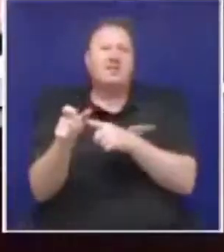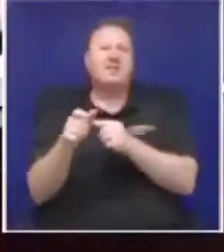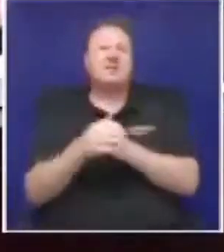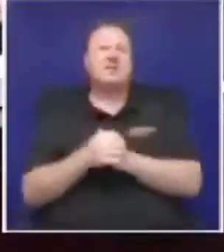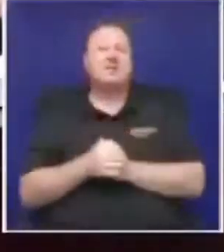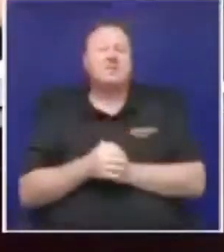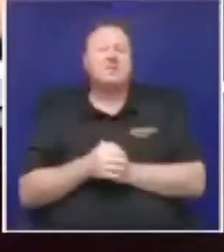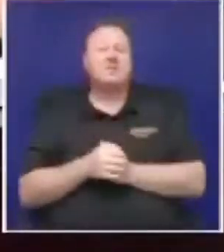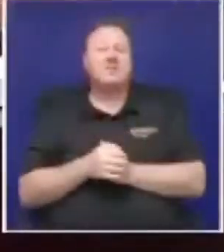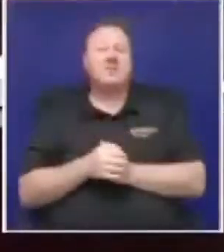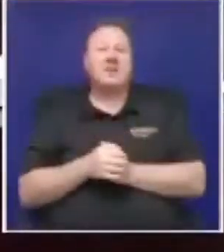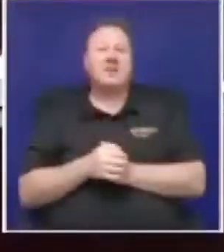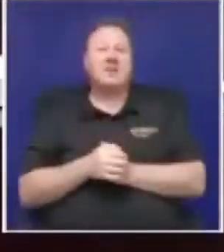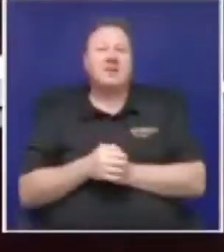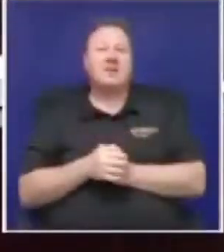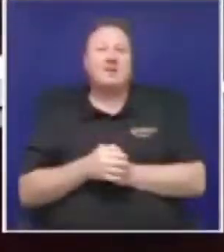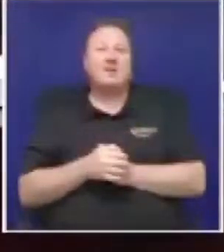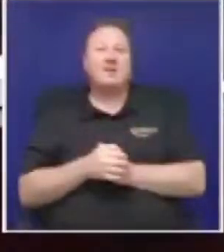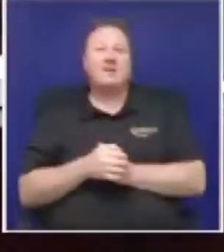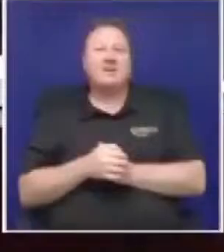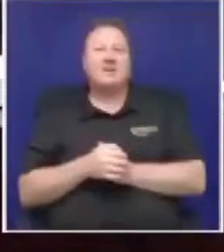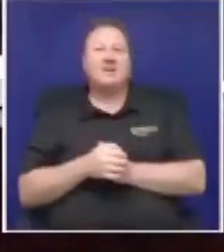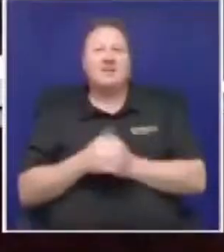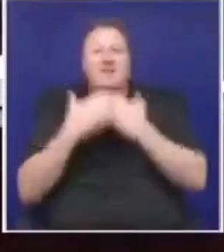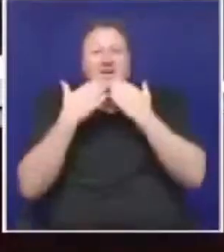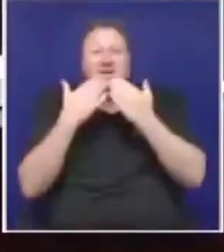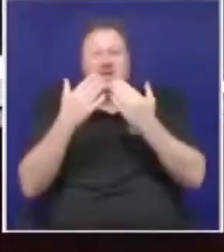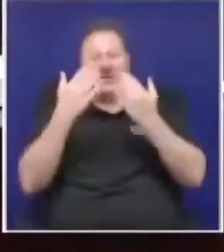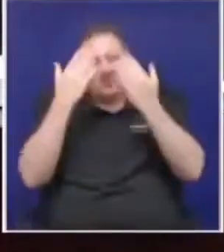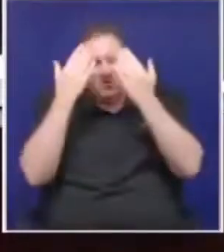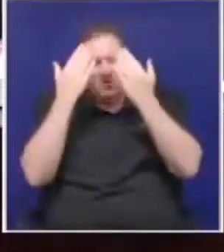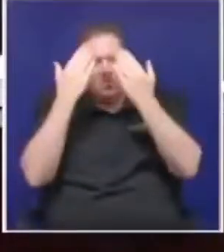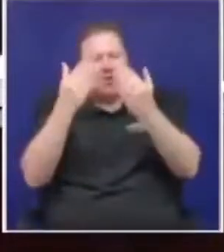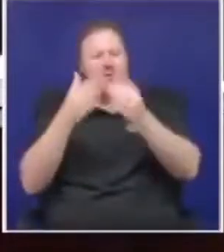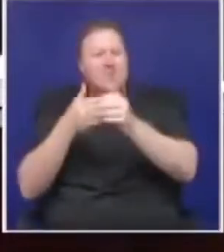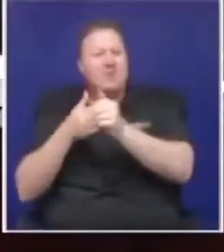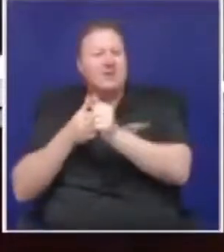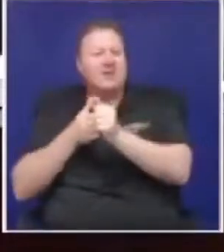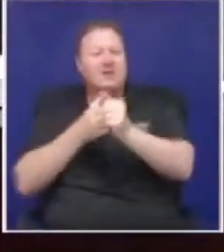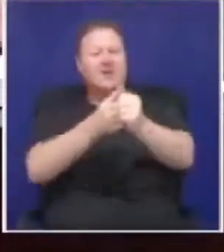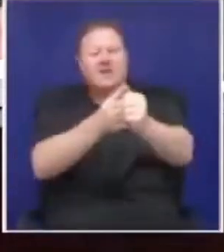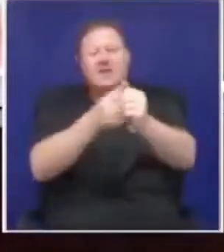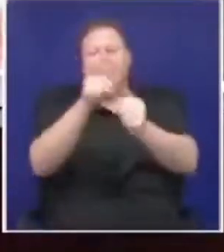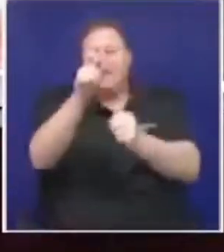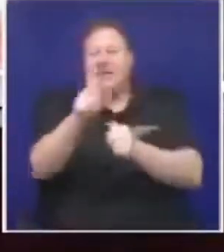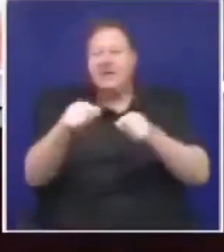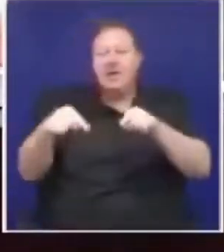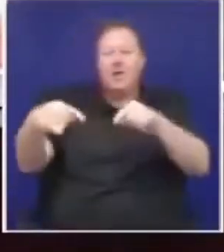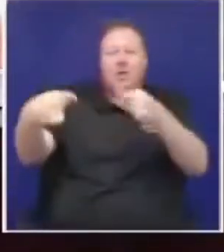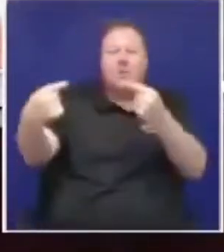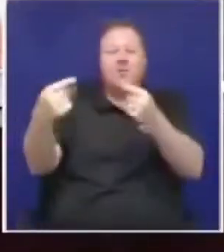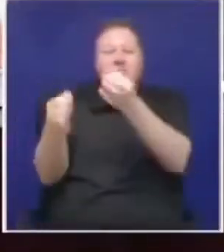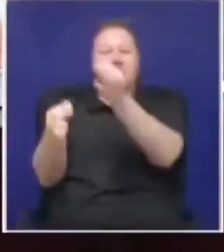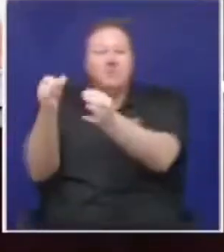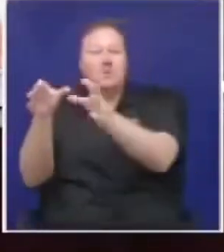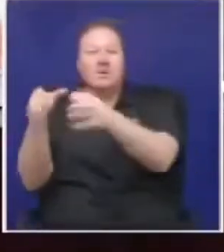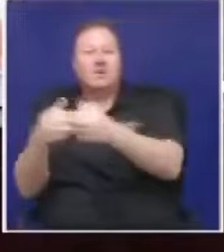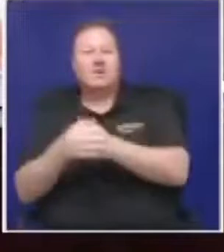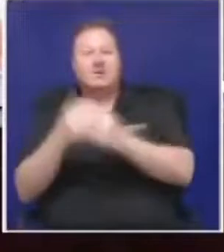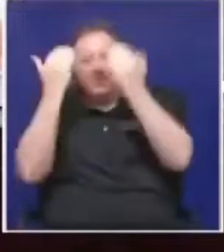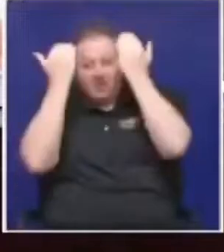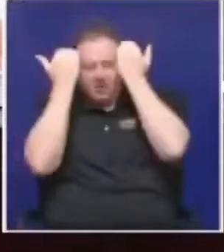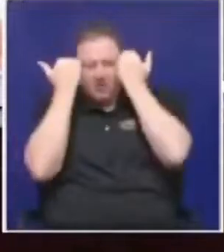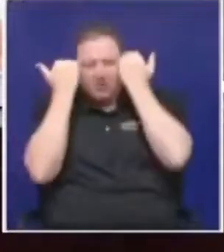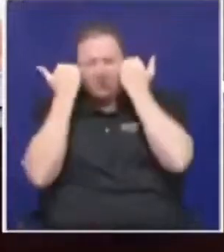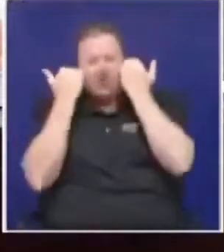Honorable Speaker, let me thank the Honorable Leader of the Opposition, Honorable Judge